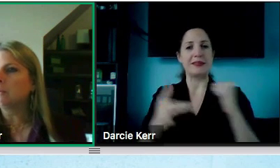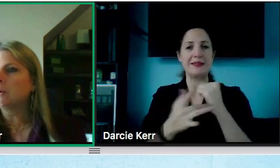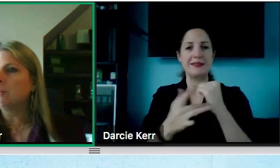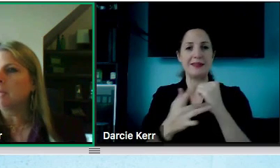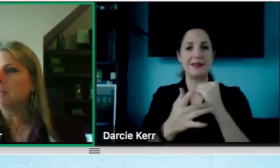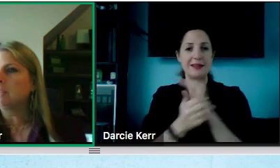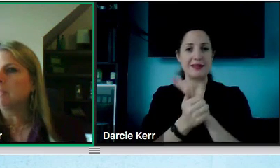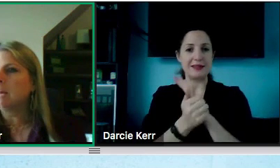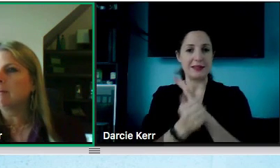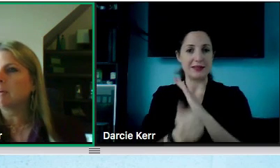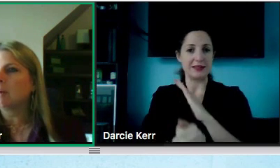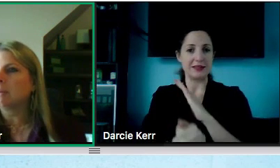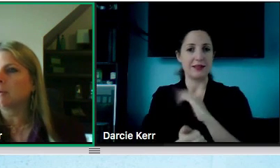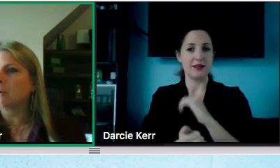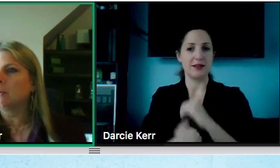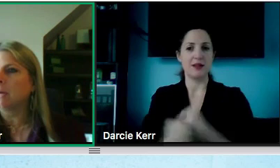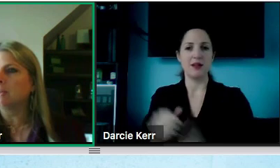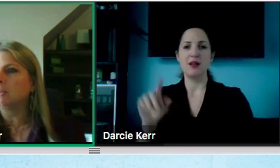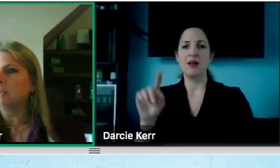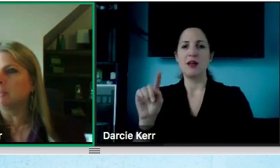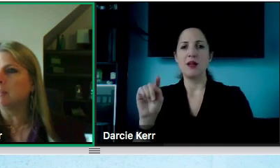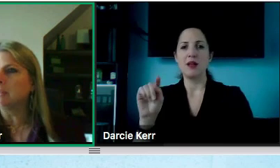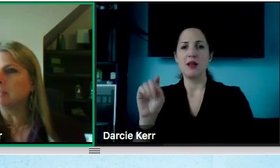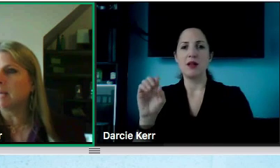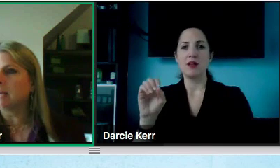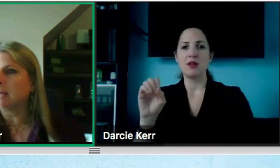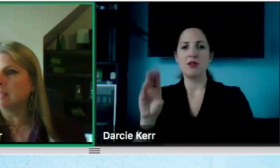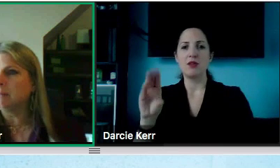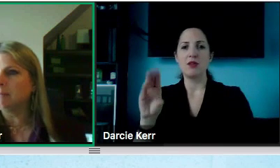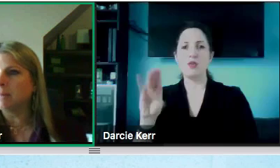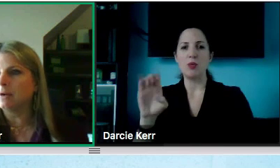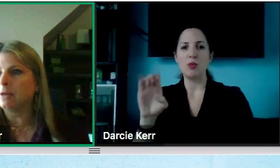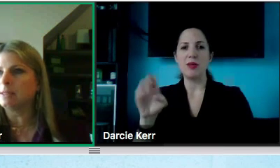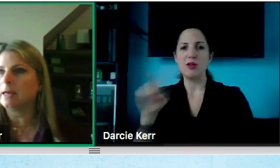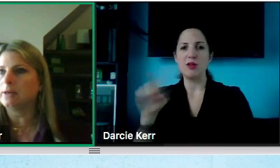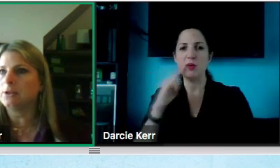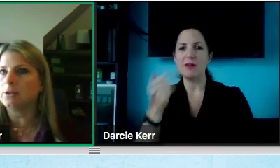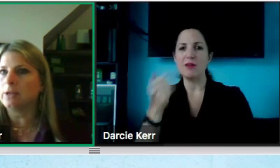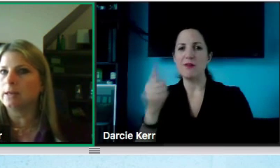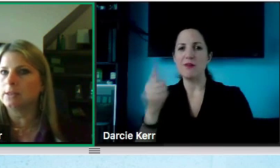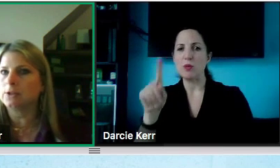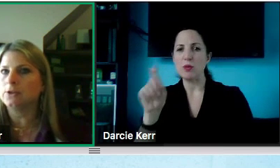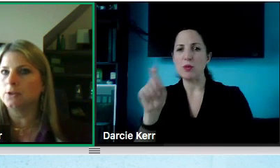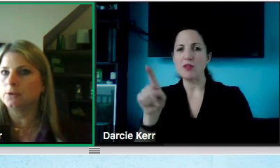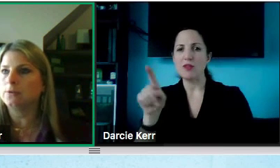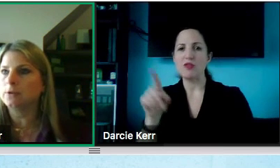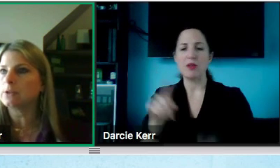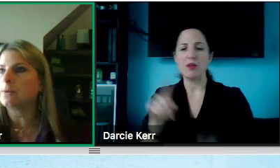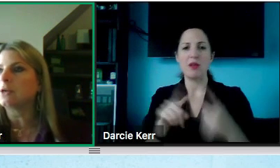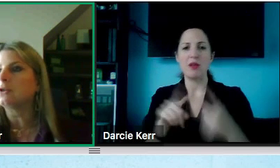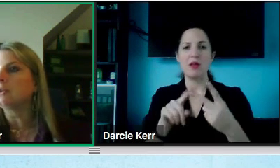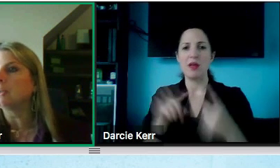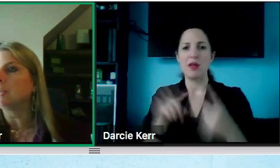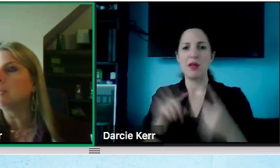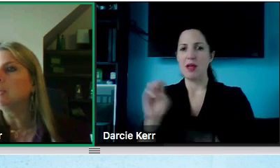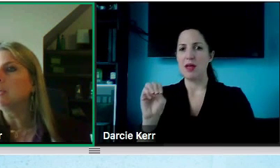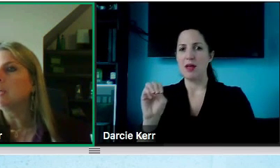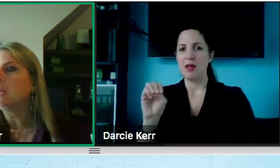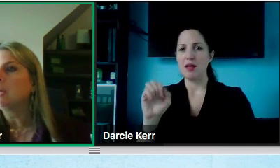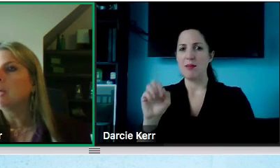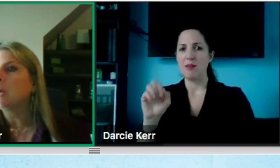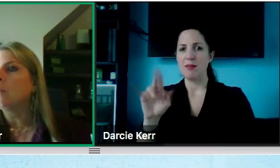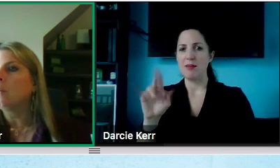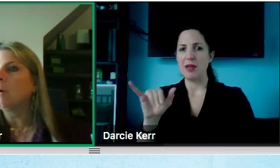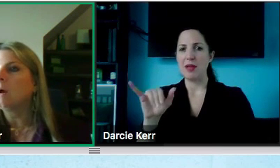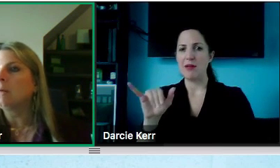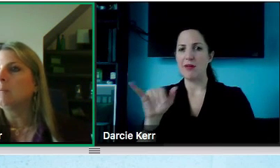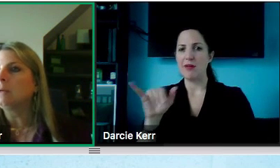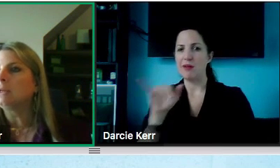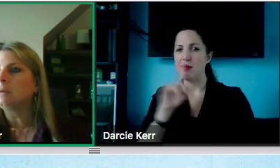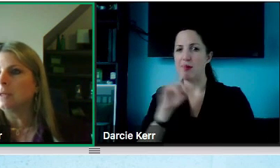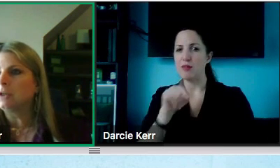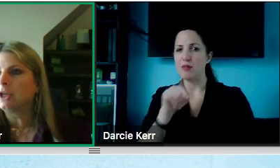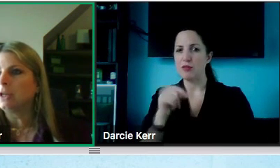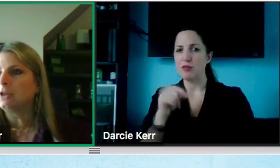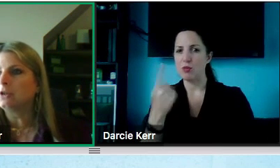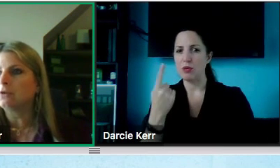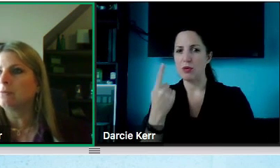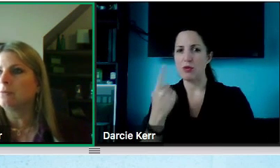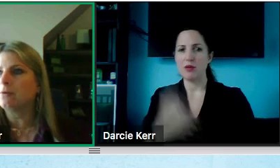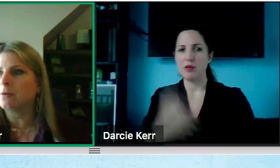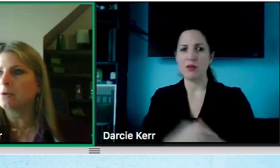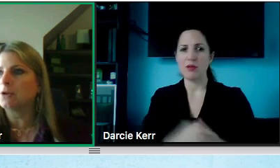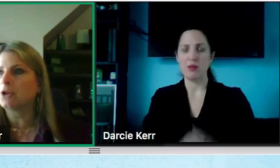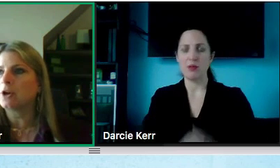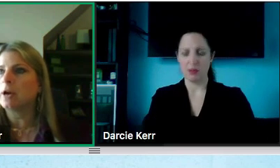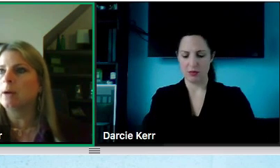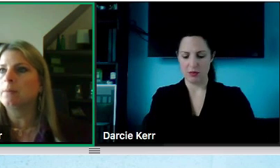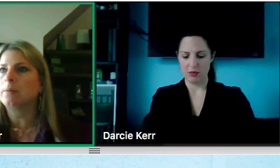So, Toby, you did have a couple of questions, and I see Mary's answered your first question. Why did we